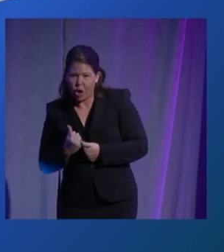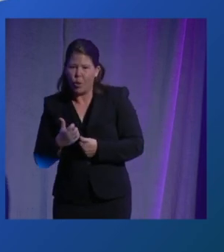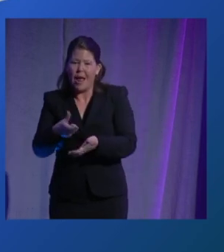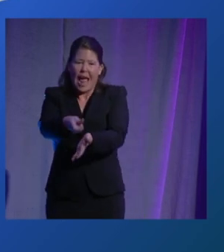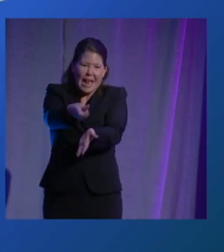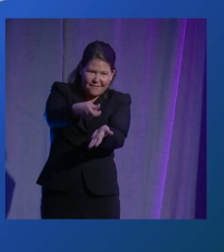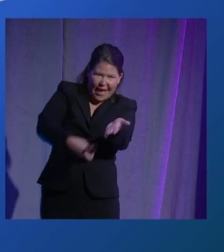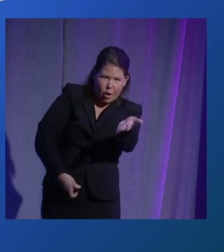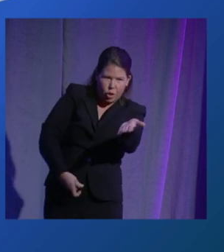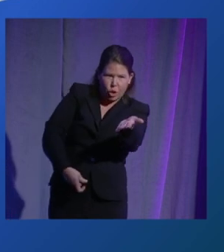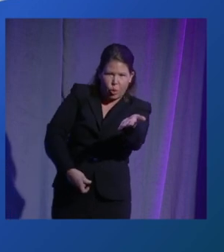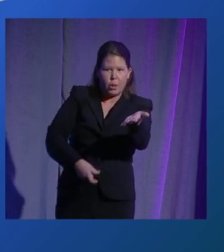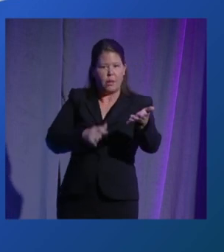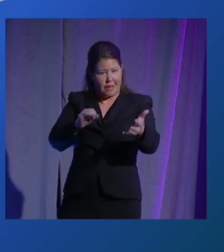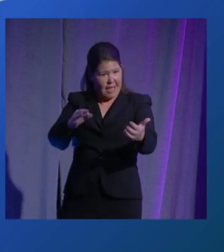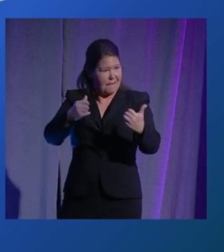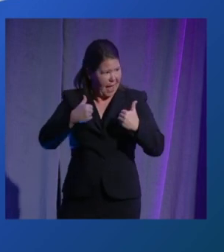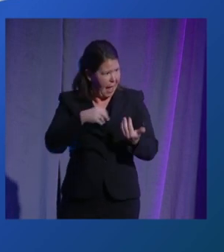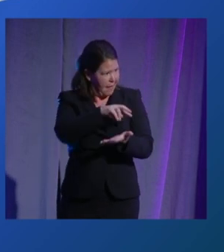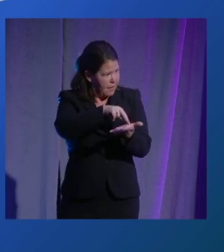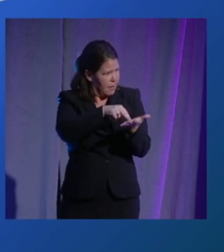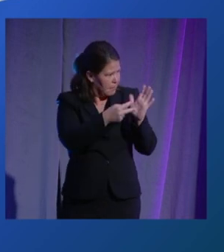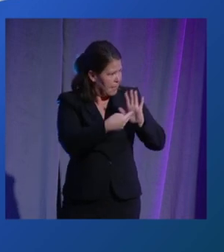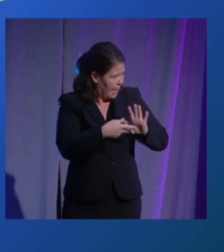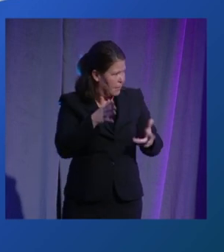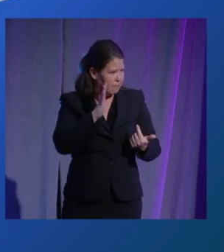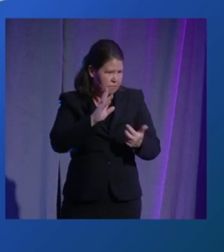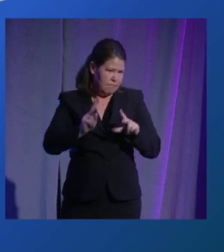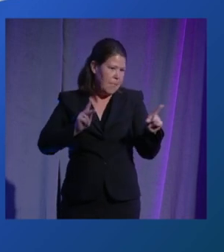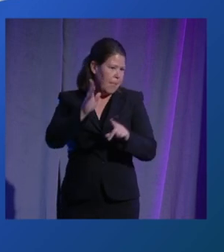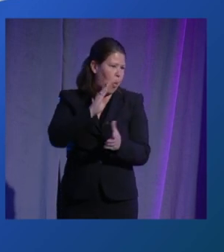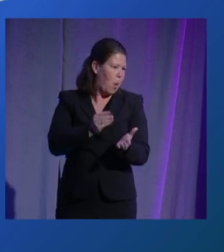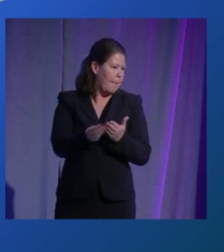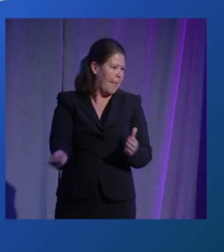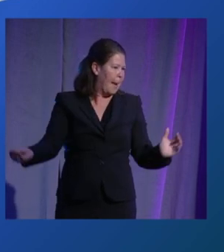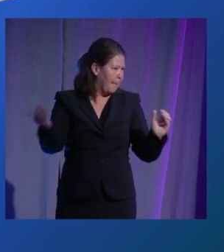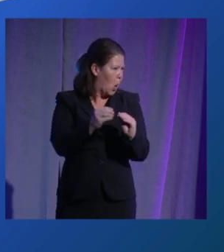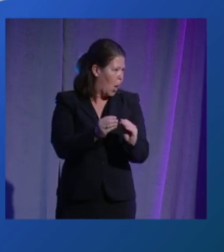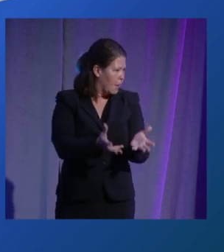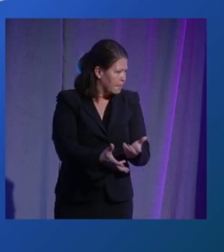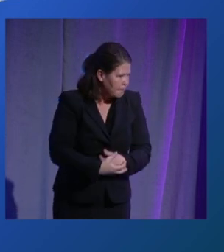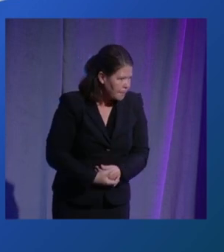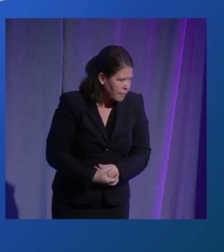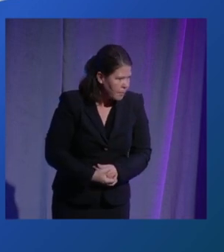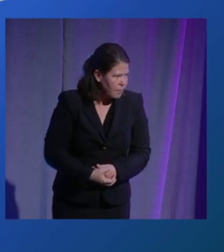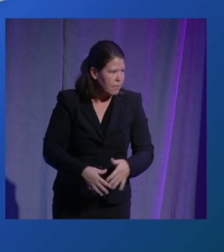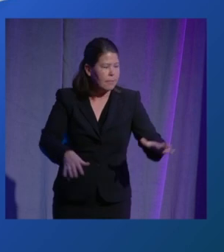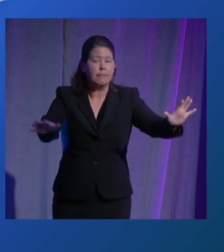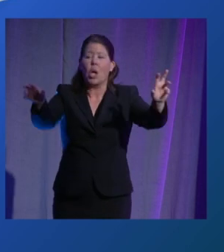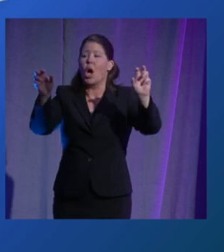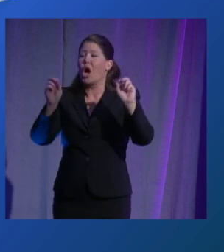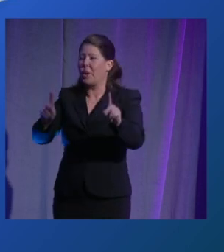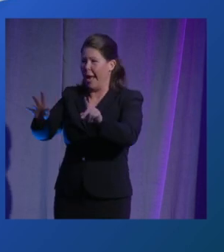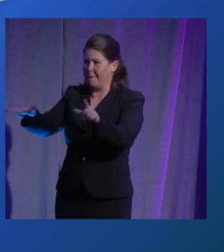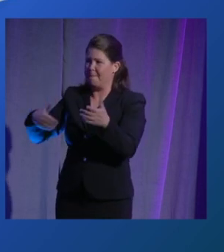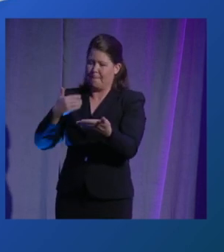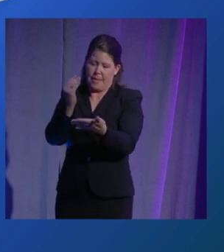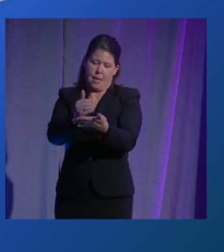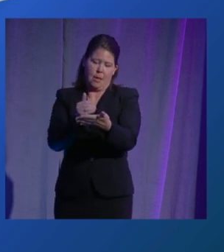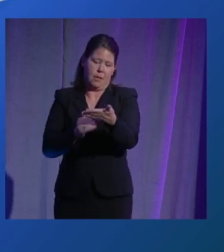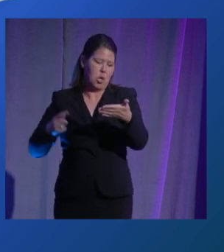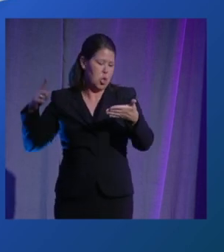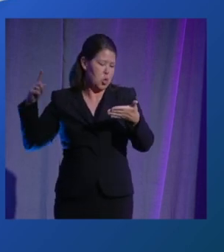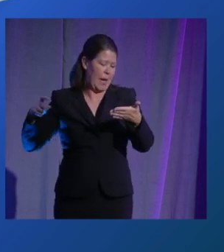value so I appreciate all of the questions as soon as I uh reminded folks I got about 50 questions here so it's a lightning